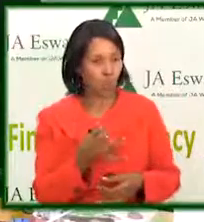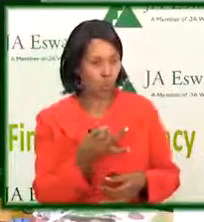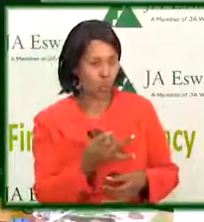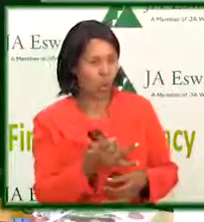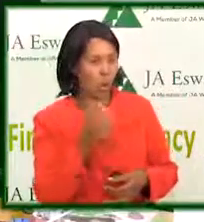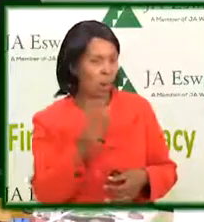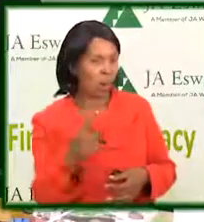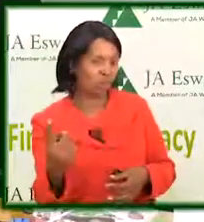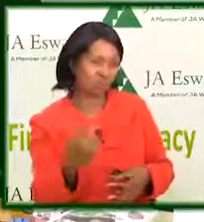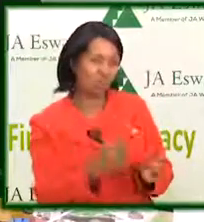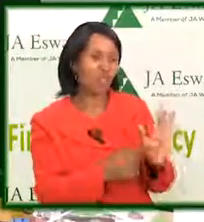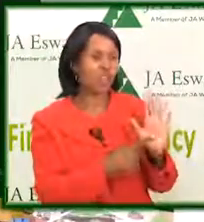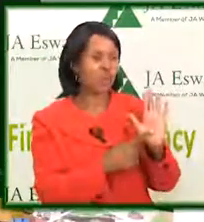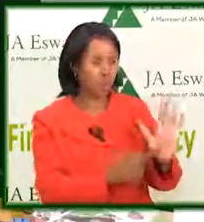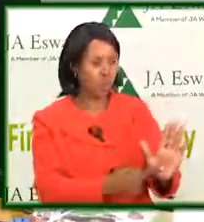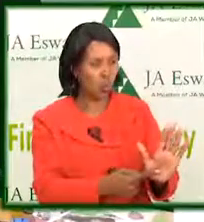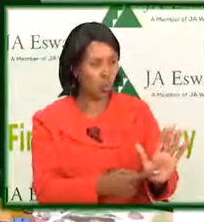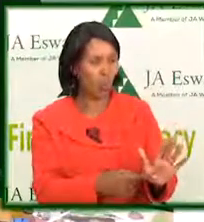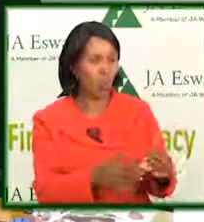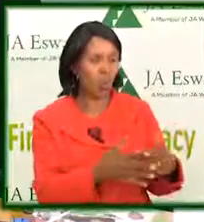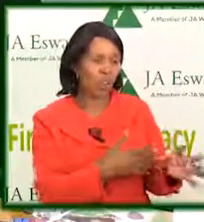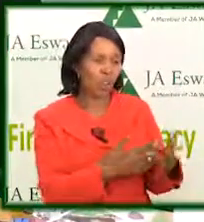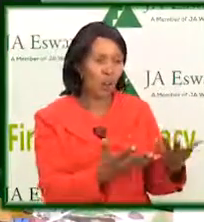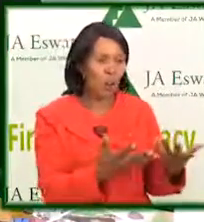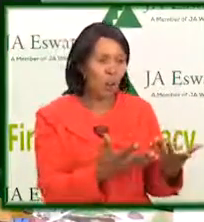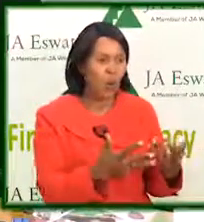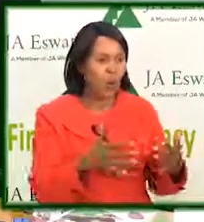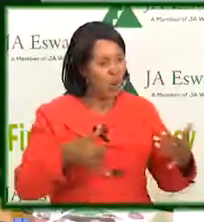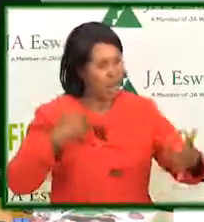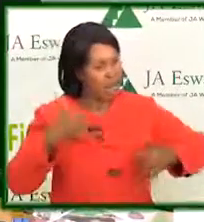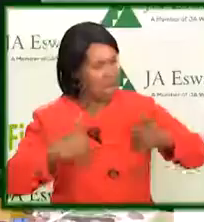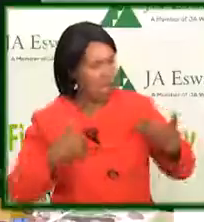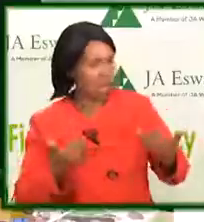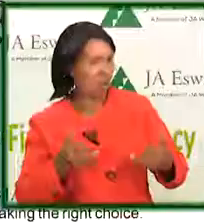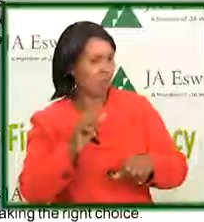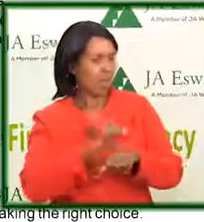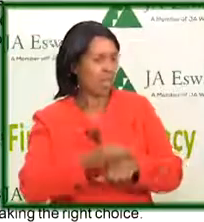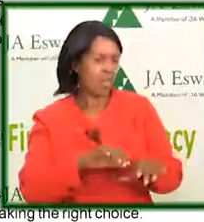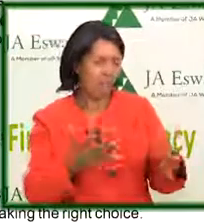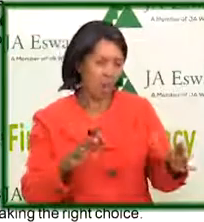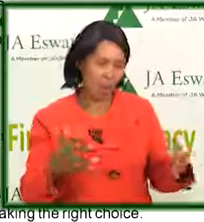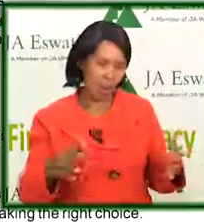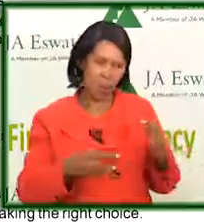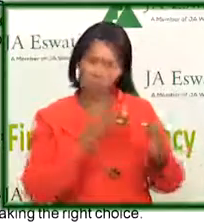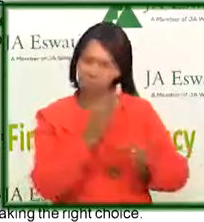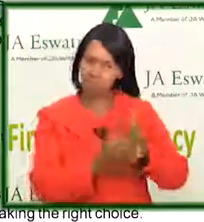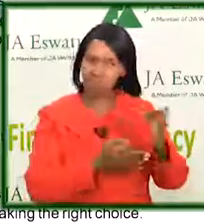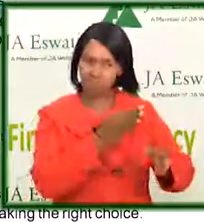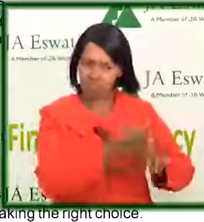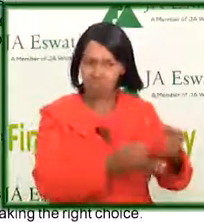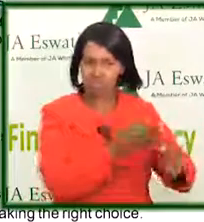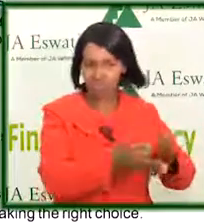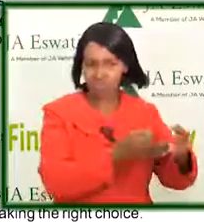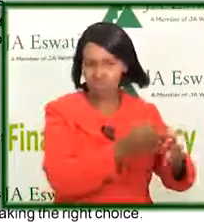the customer is in a position to be tempted to buy the product. Then you need to allow the customer